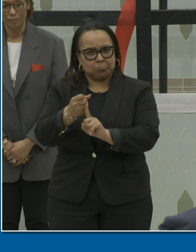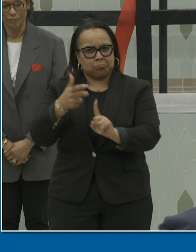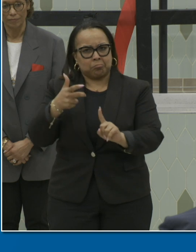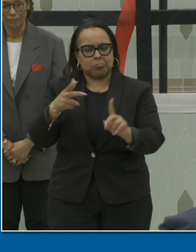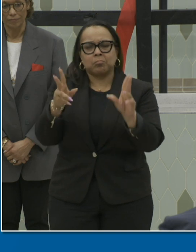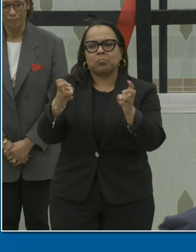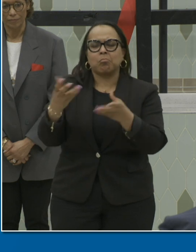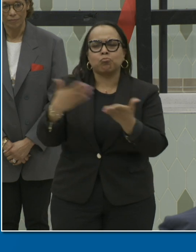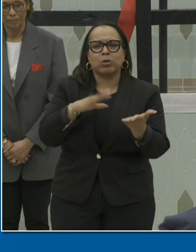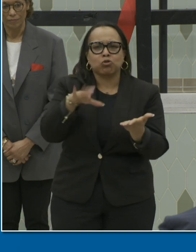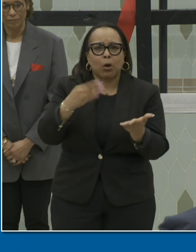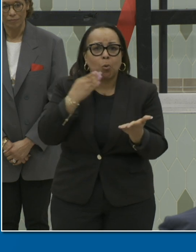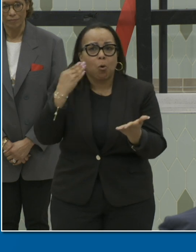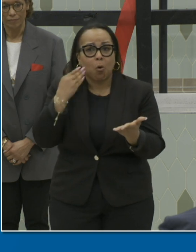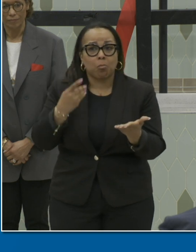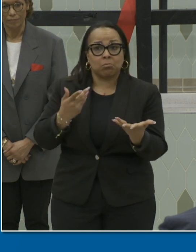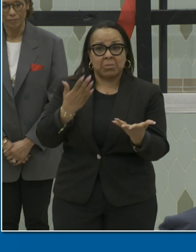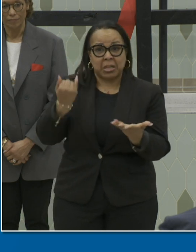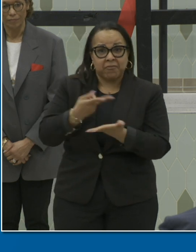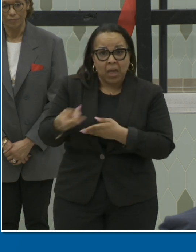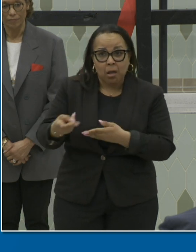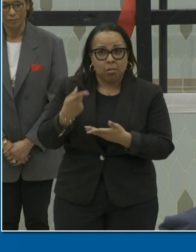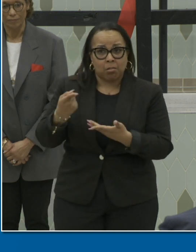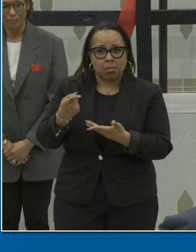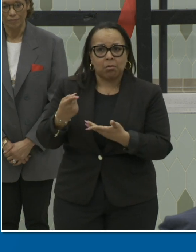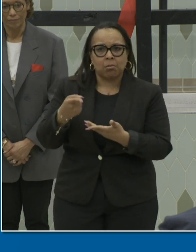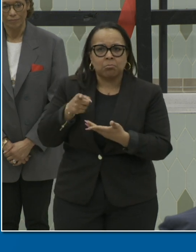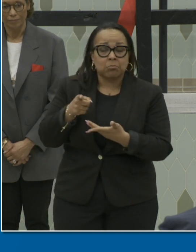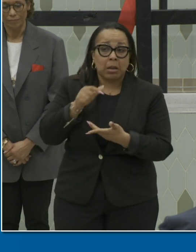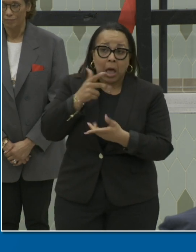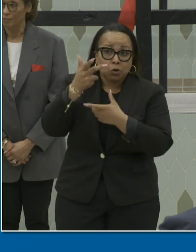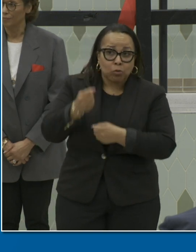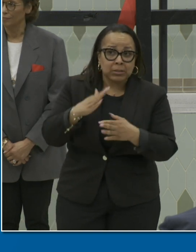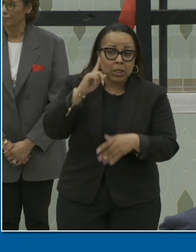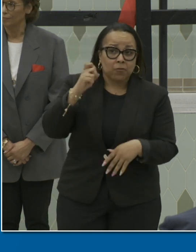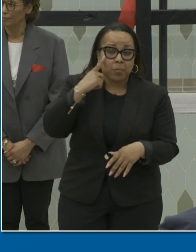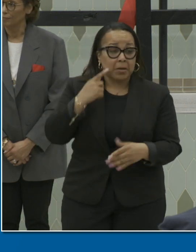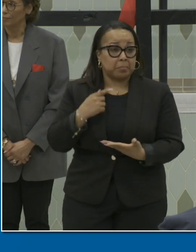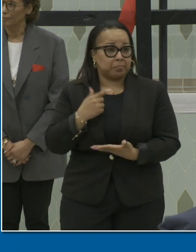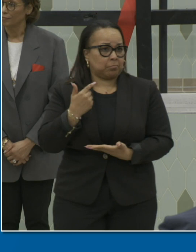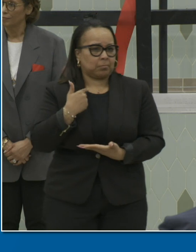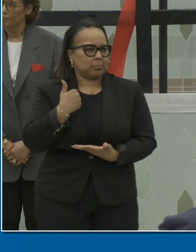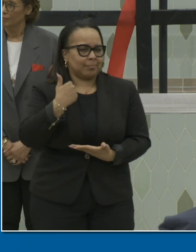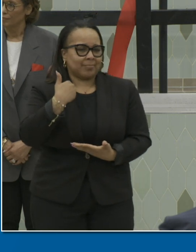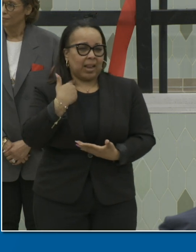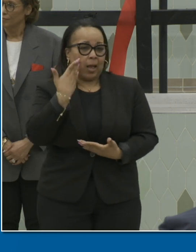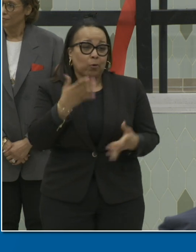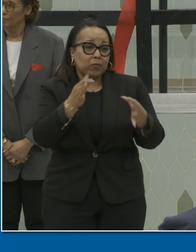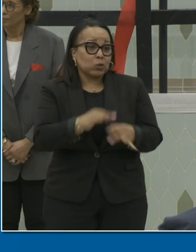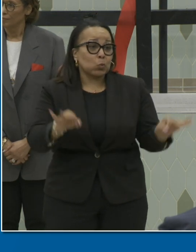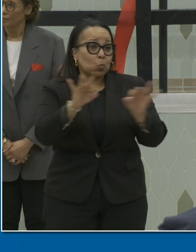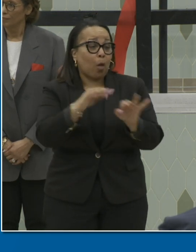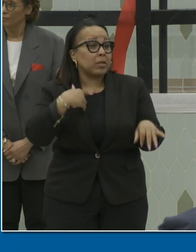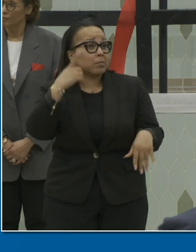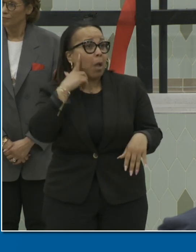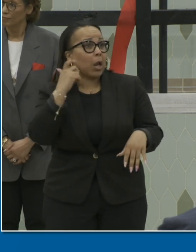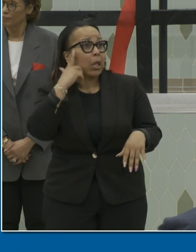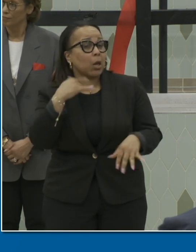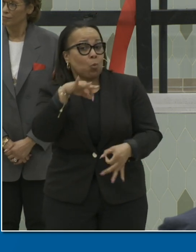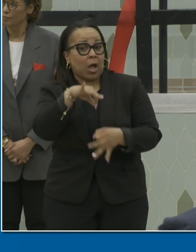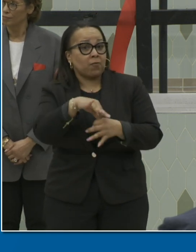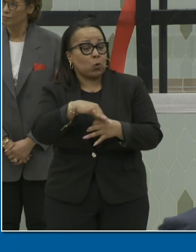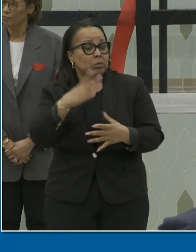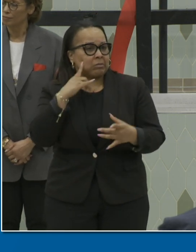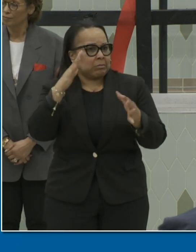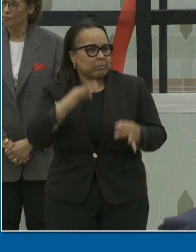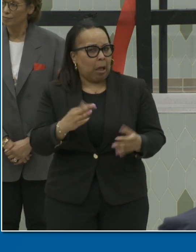Great Chicago Home, whether it was a lack of trust in city government? Well, I think, I don't know if it's worth speculating why voters